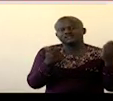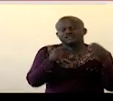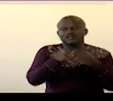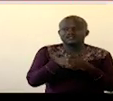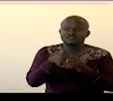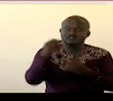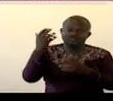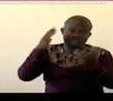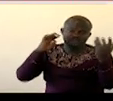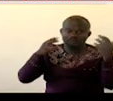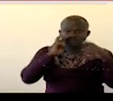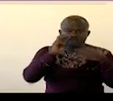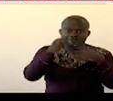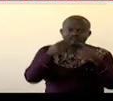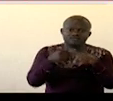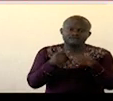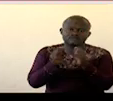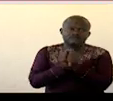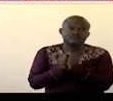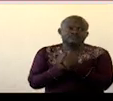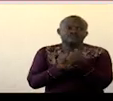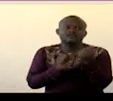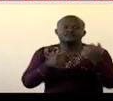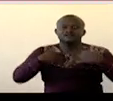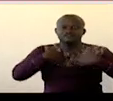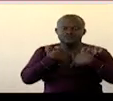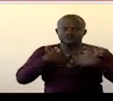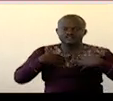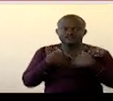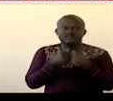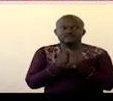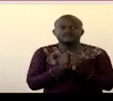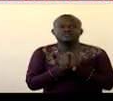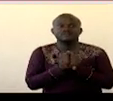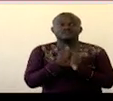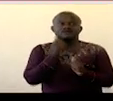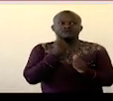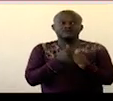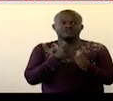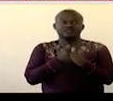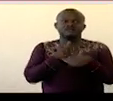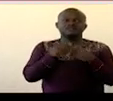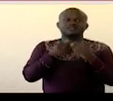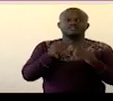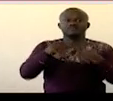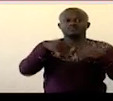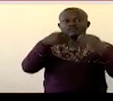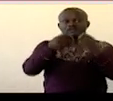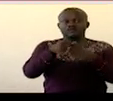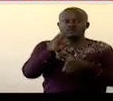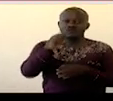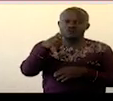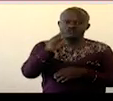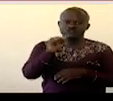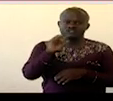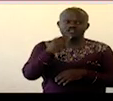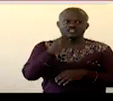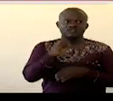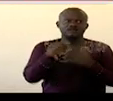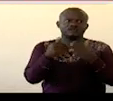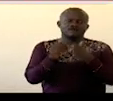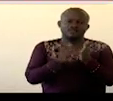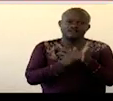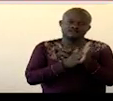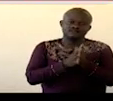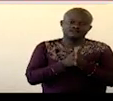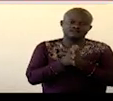forests we find there are different plants and trees which provide oxygen and